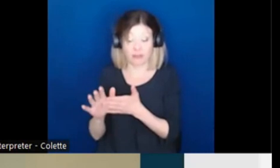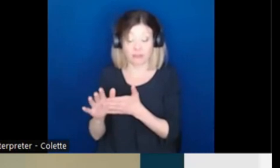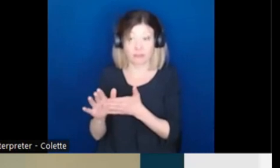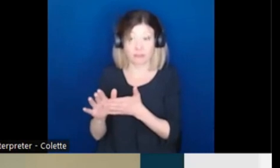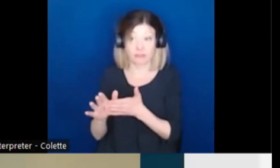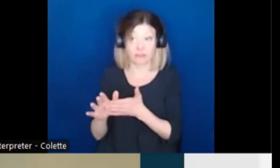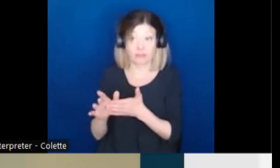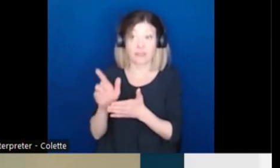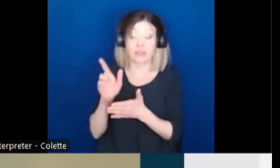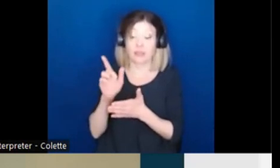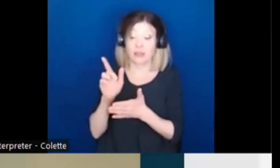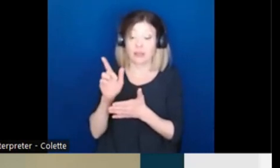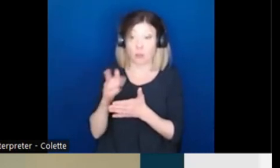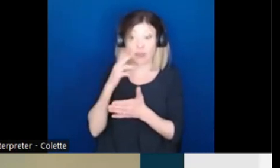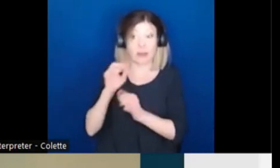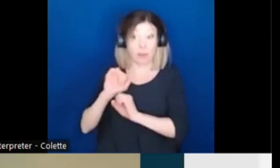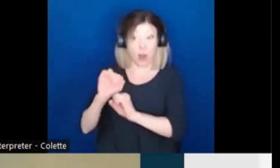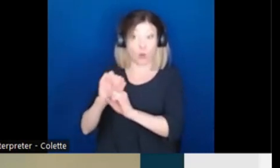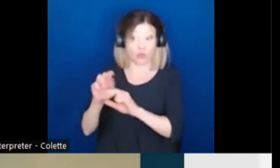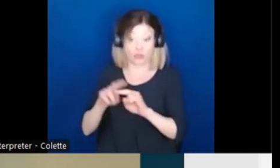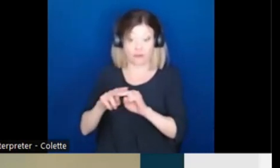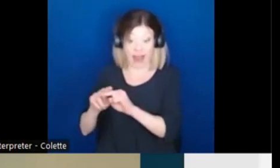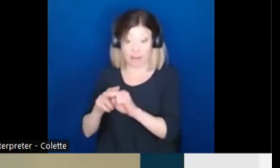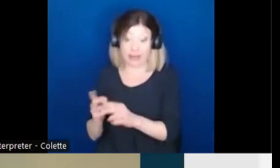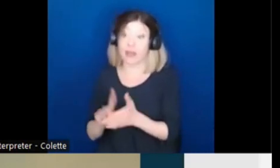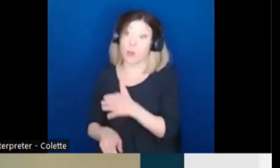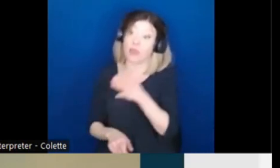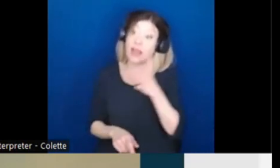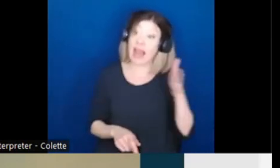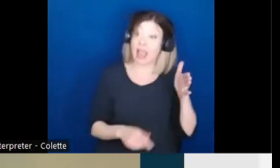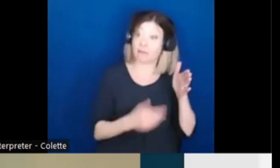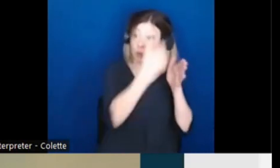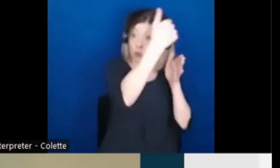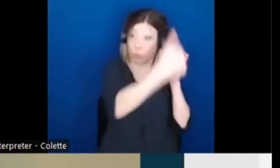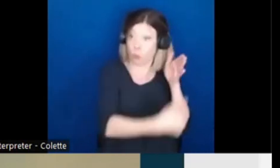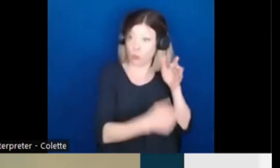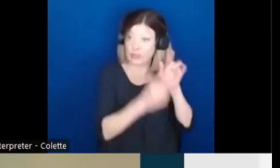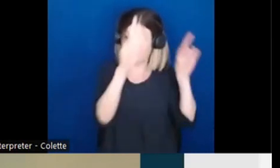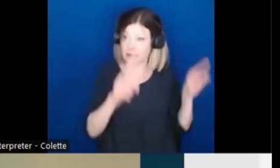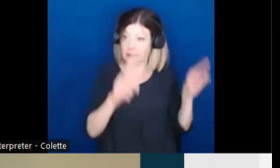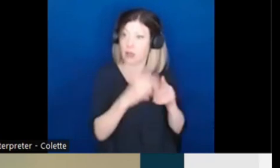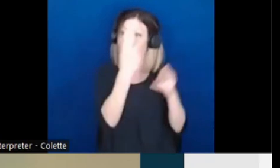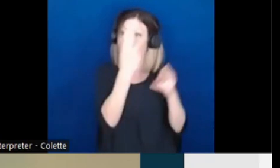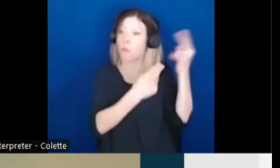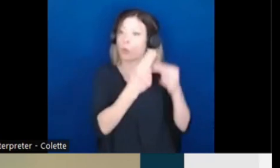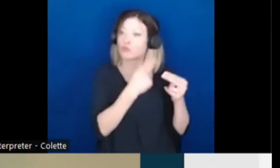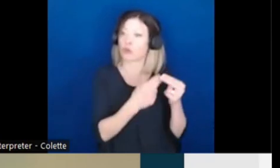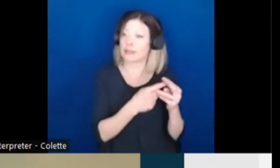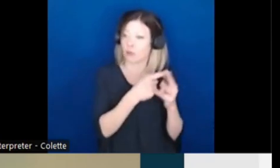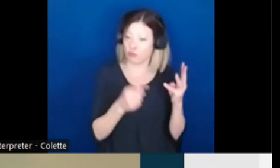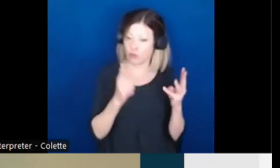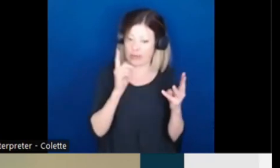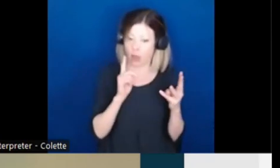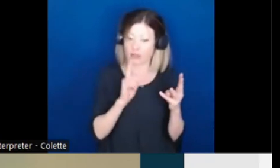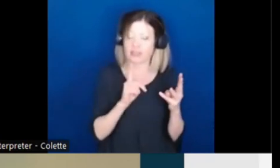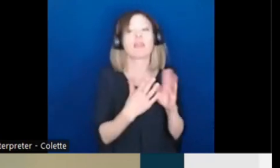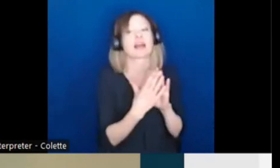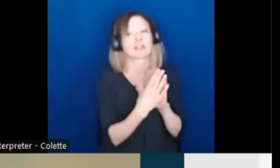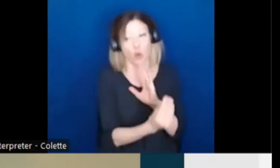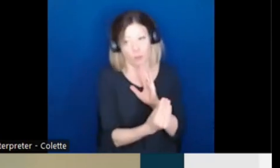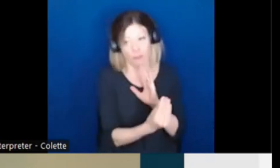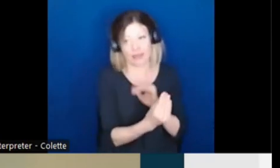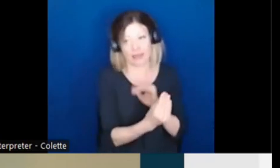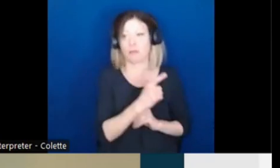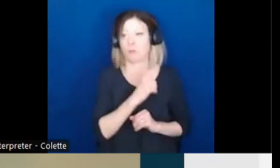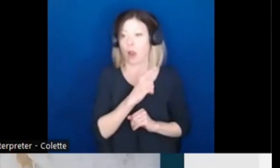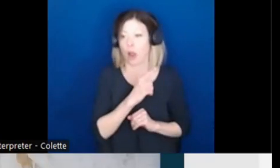is the Brontë portrait, but that I showed you before, but it is a copy, and the original is in, like I say, the National Portrait